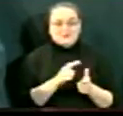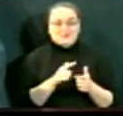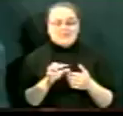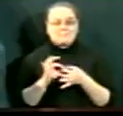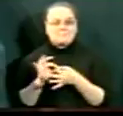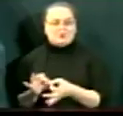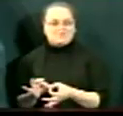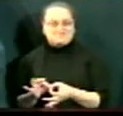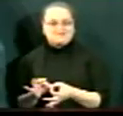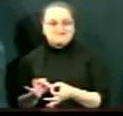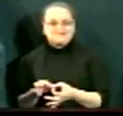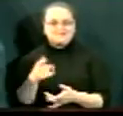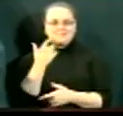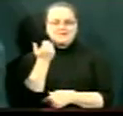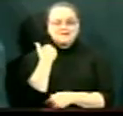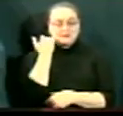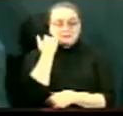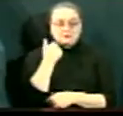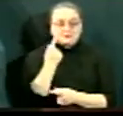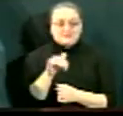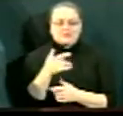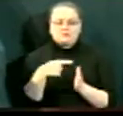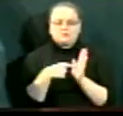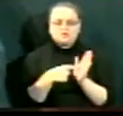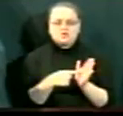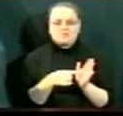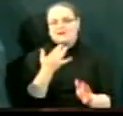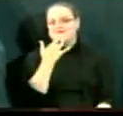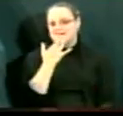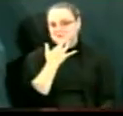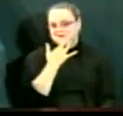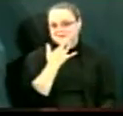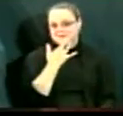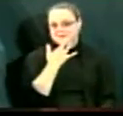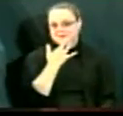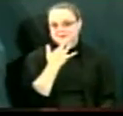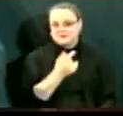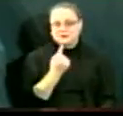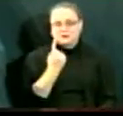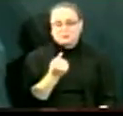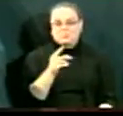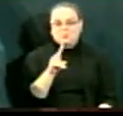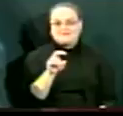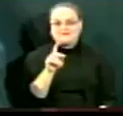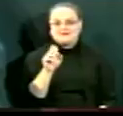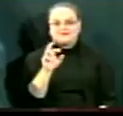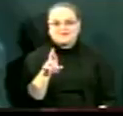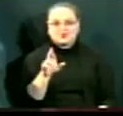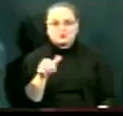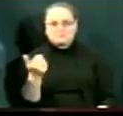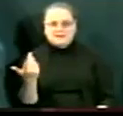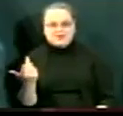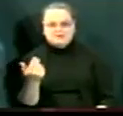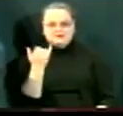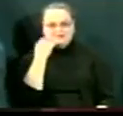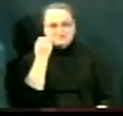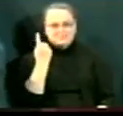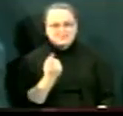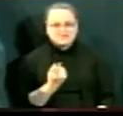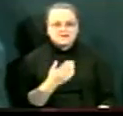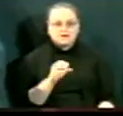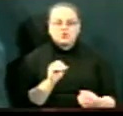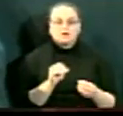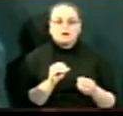partner with. Because if we did that, we would show favoritism to one vendor over the other, if that makes sense.